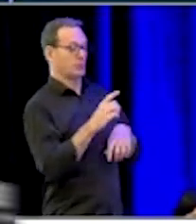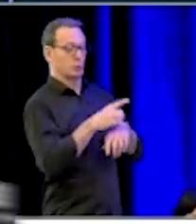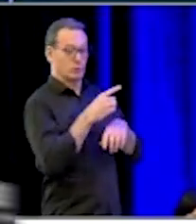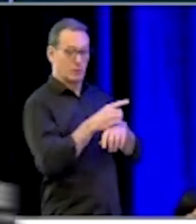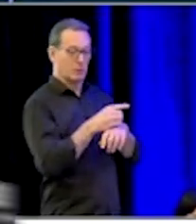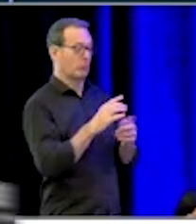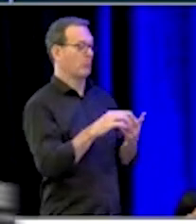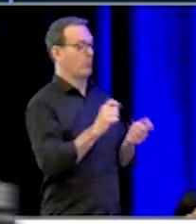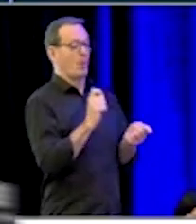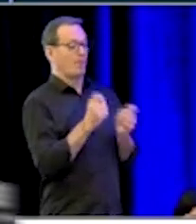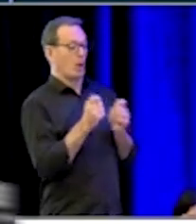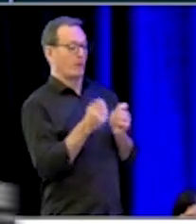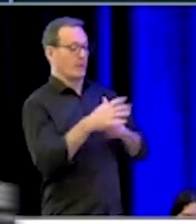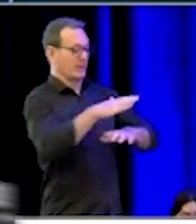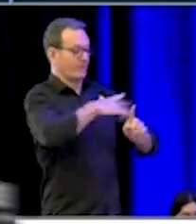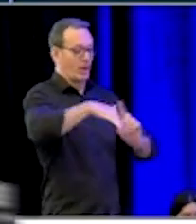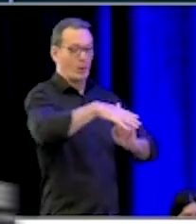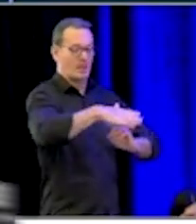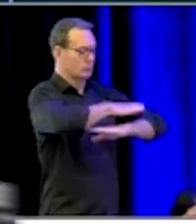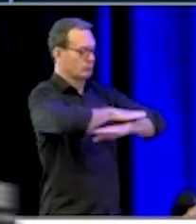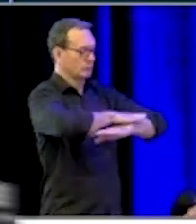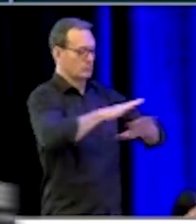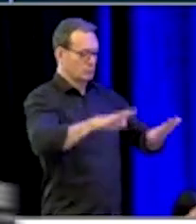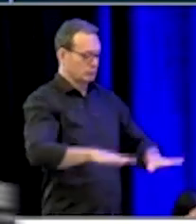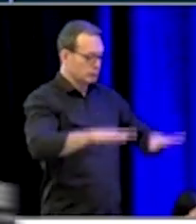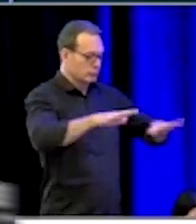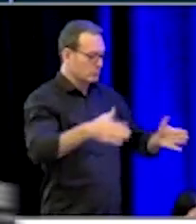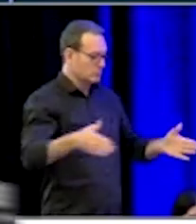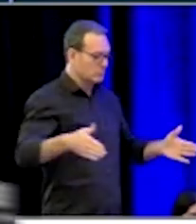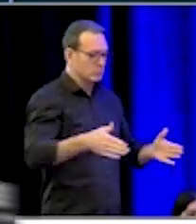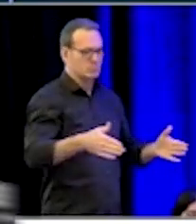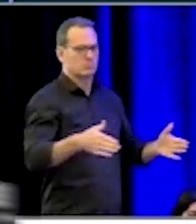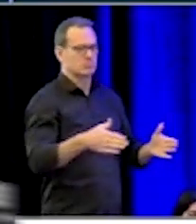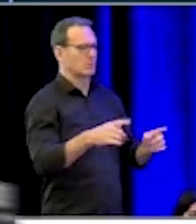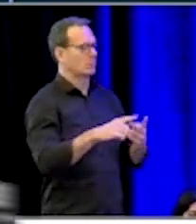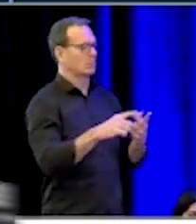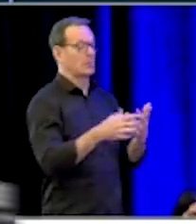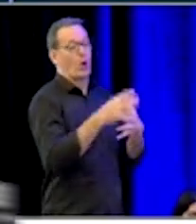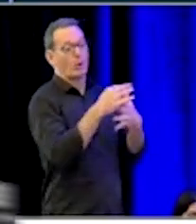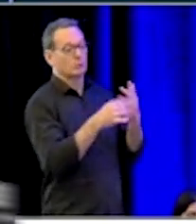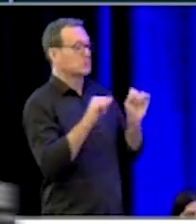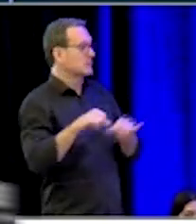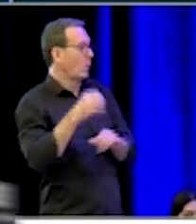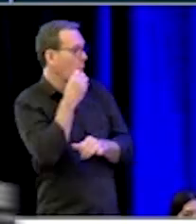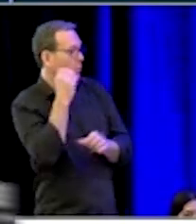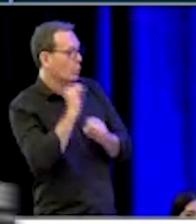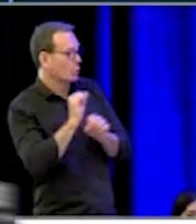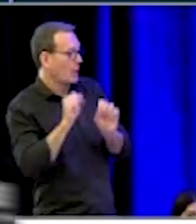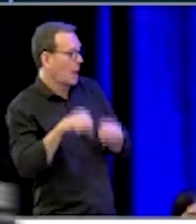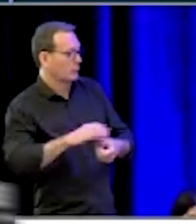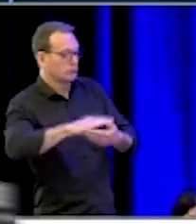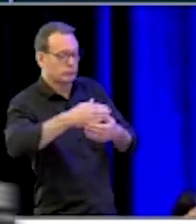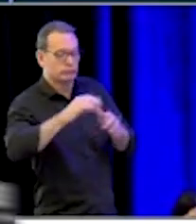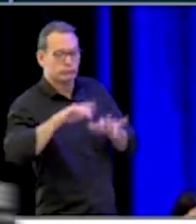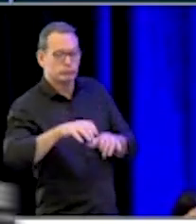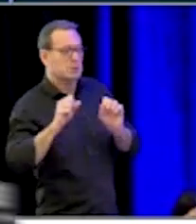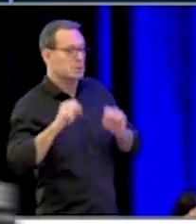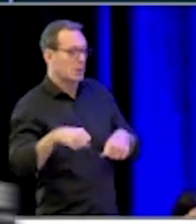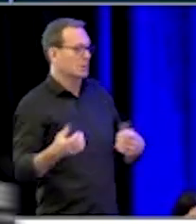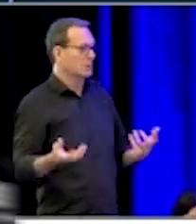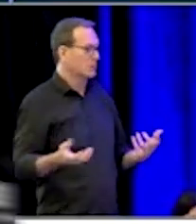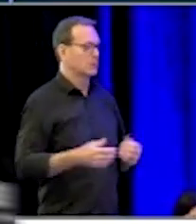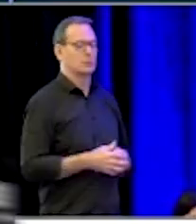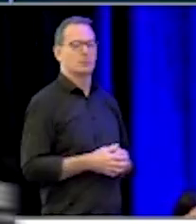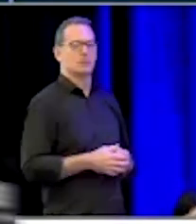or ergonomic workstation, and the option to work from home. Many of these accommodations that individuals are asking